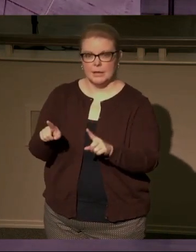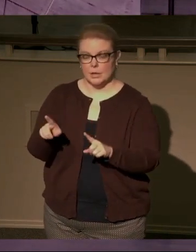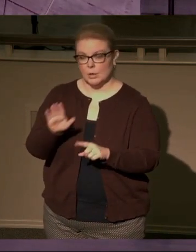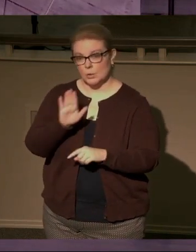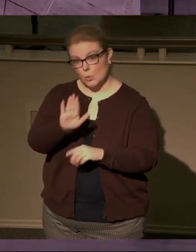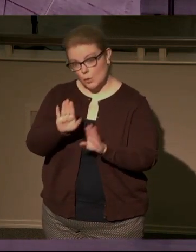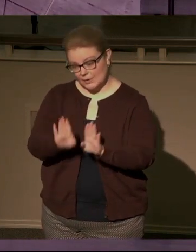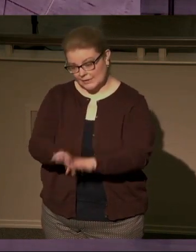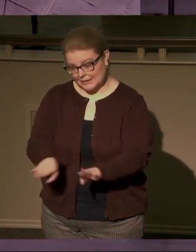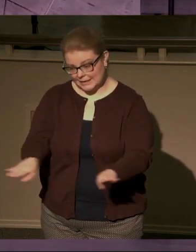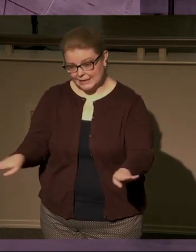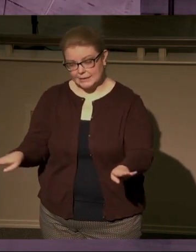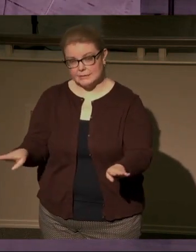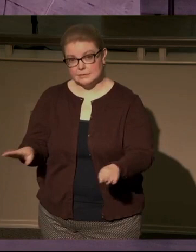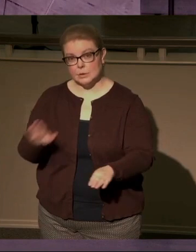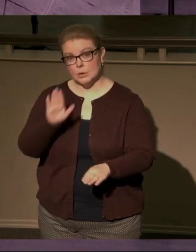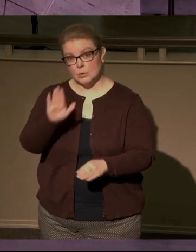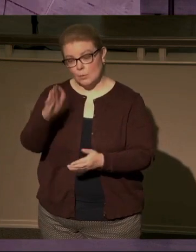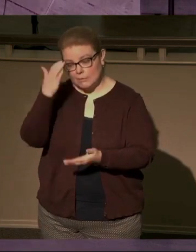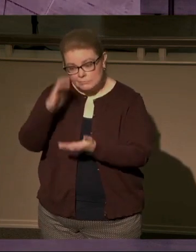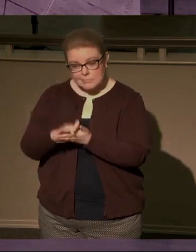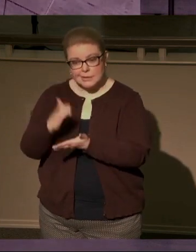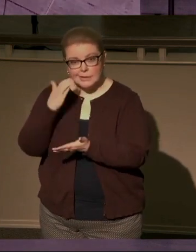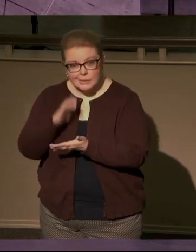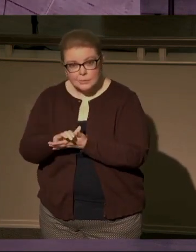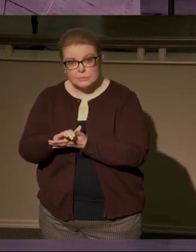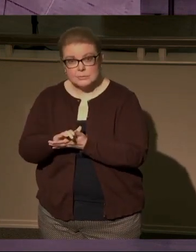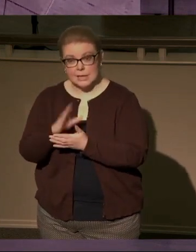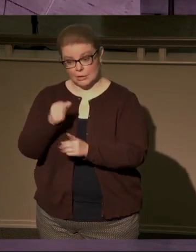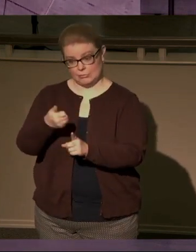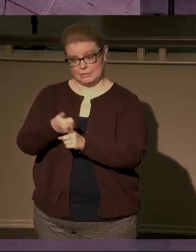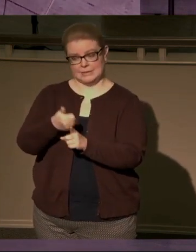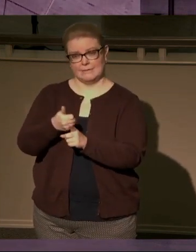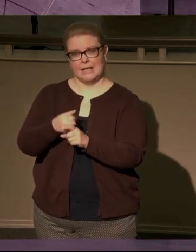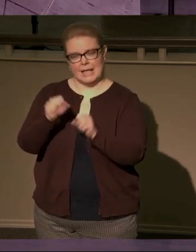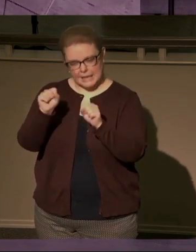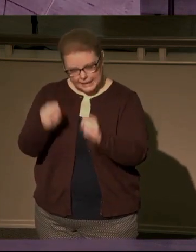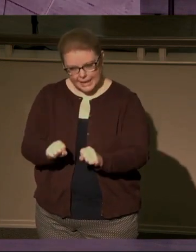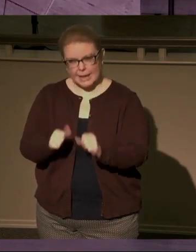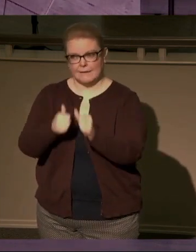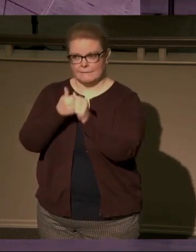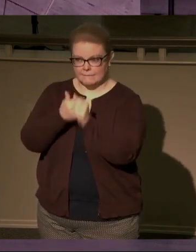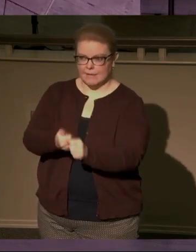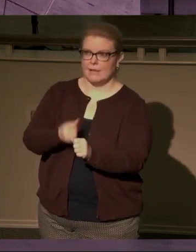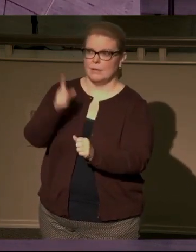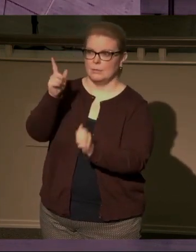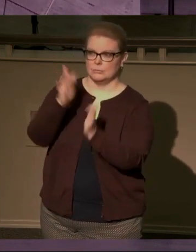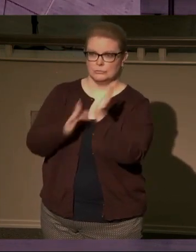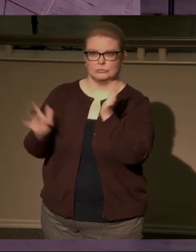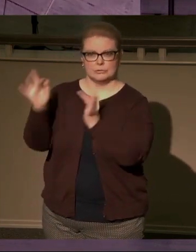kids and your spouse and you can follow Jesus.